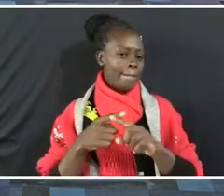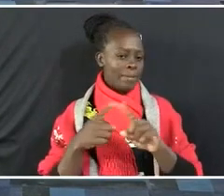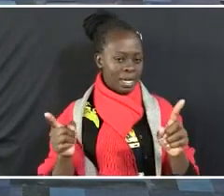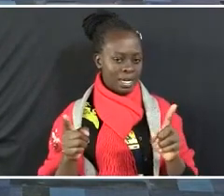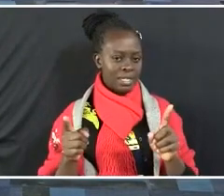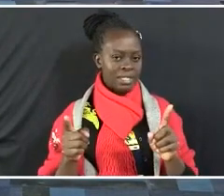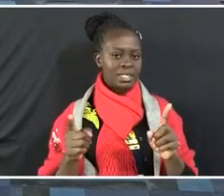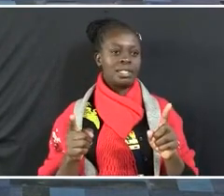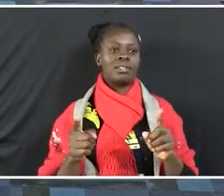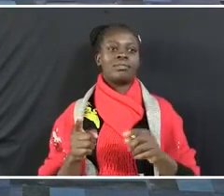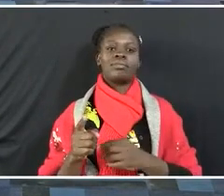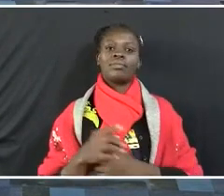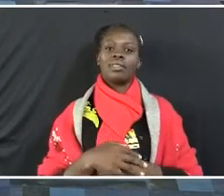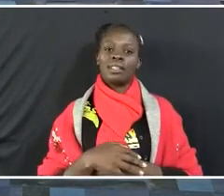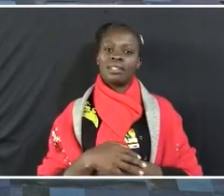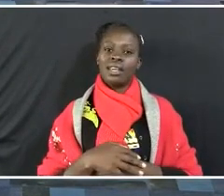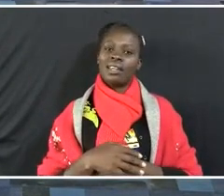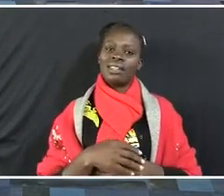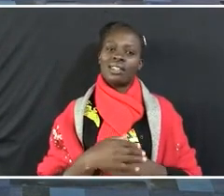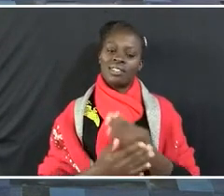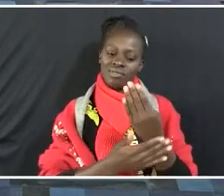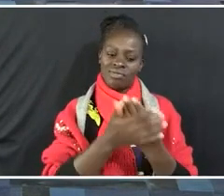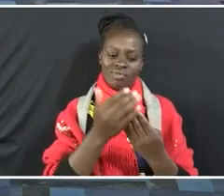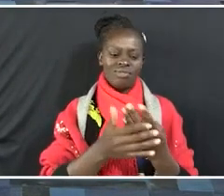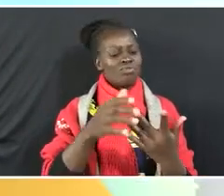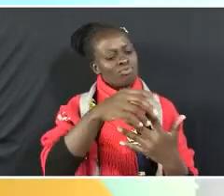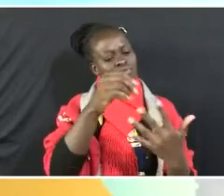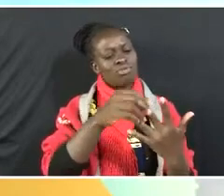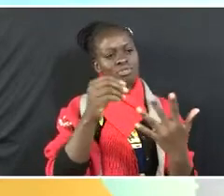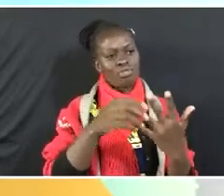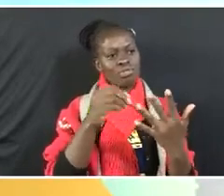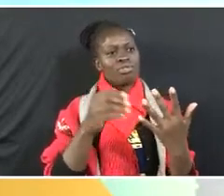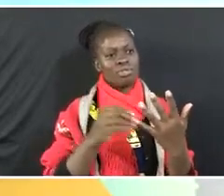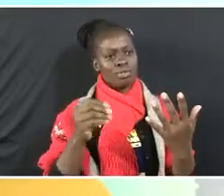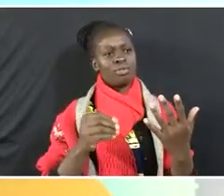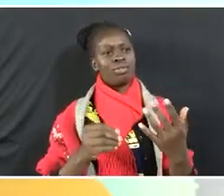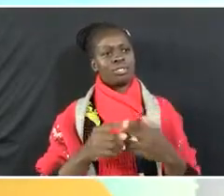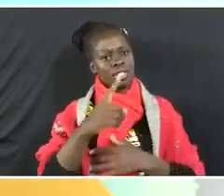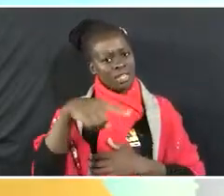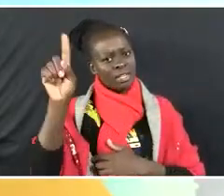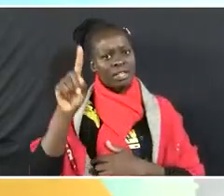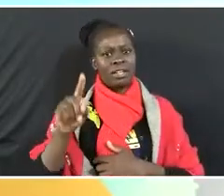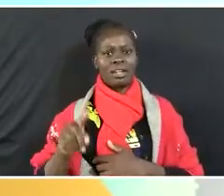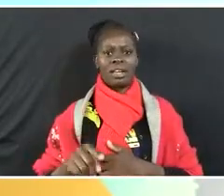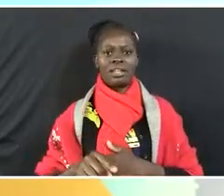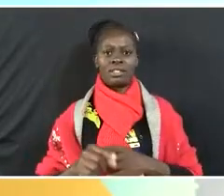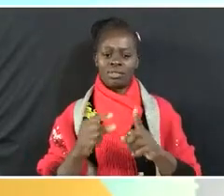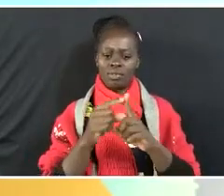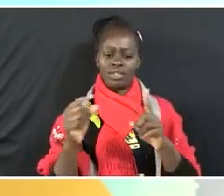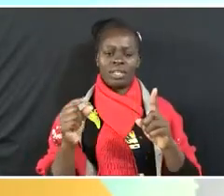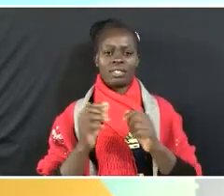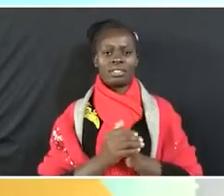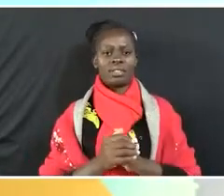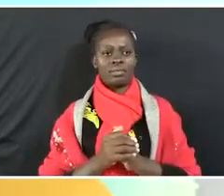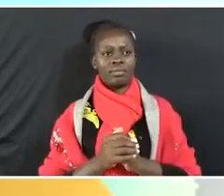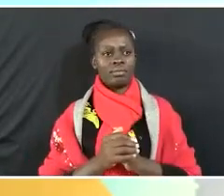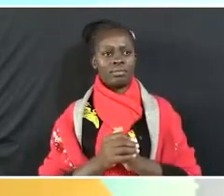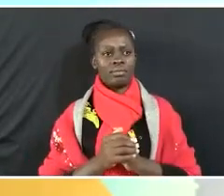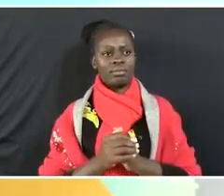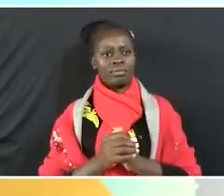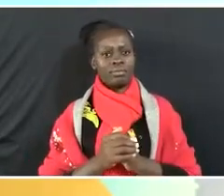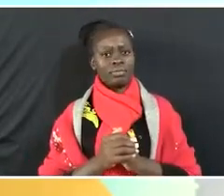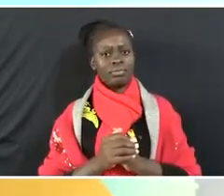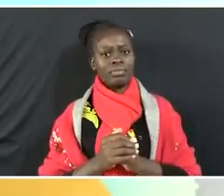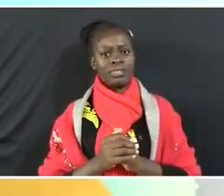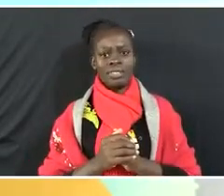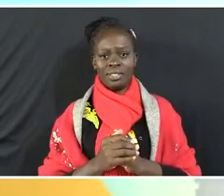words. Same thing. If your child does a stupid thing, just tell your child, according to me, you